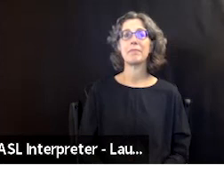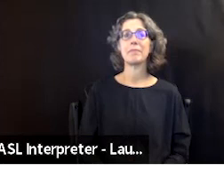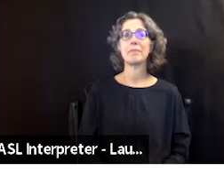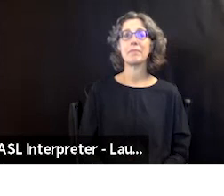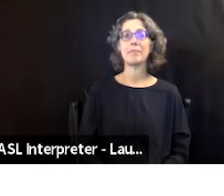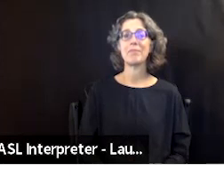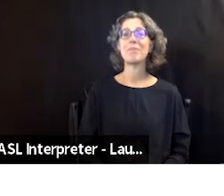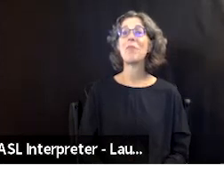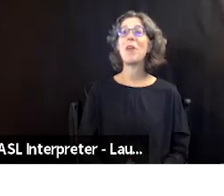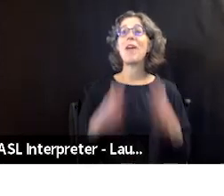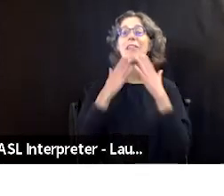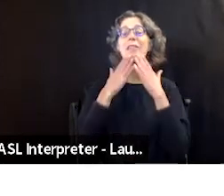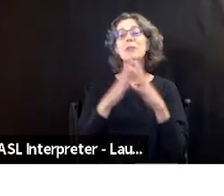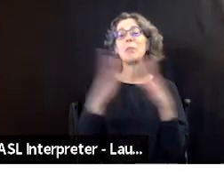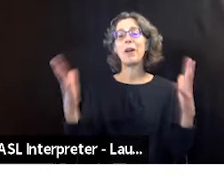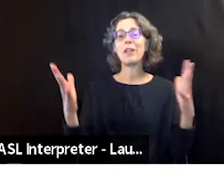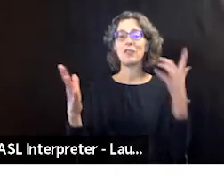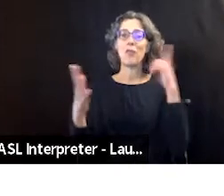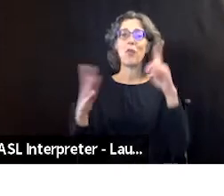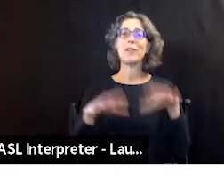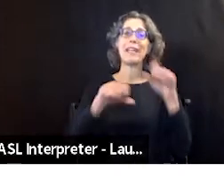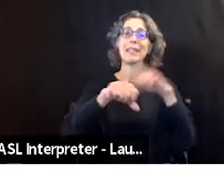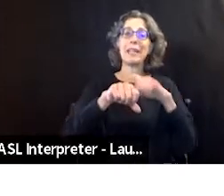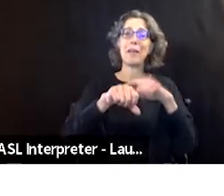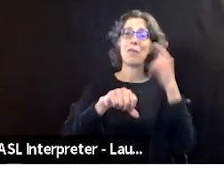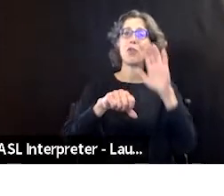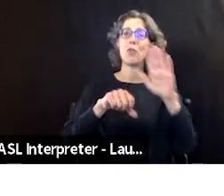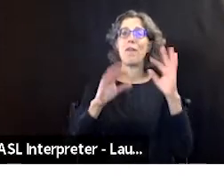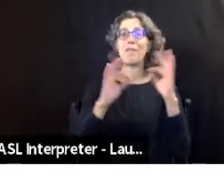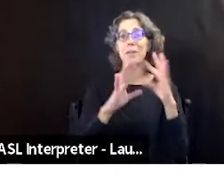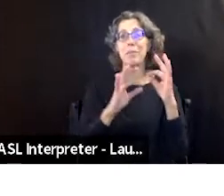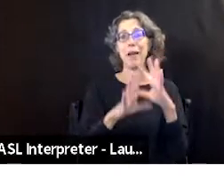Hey, thanks so much, everyone, for taking time to give us feedback.